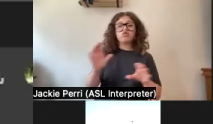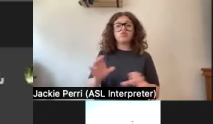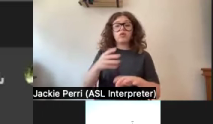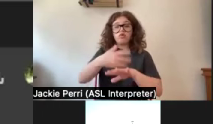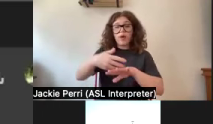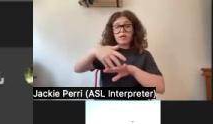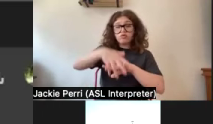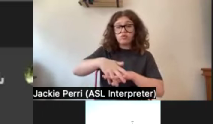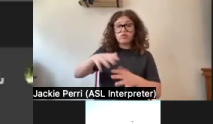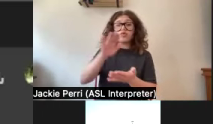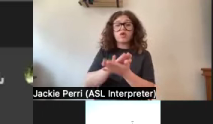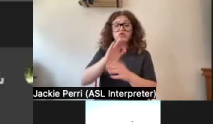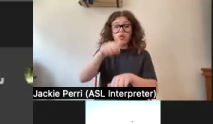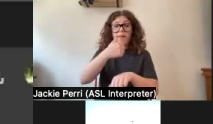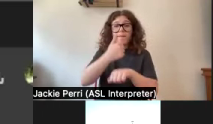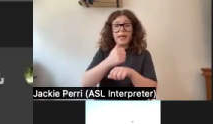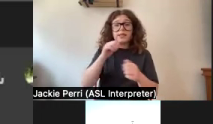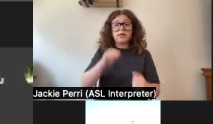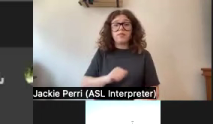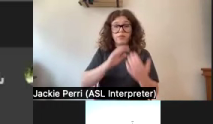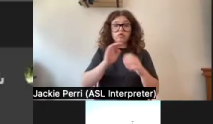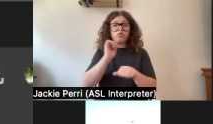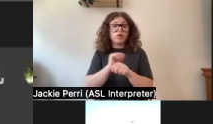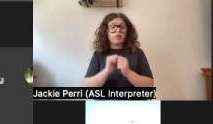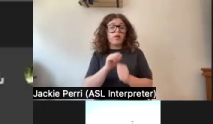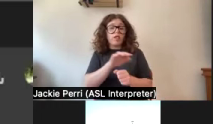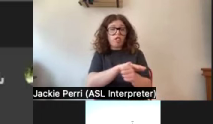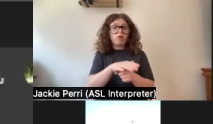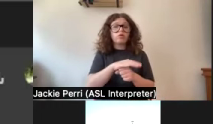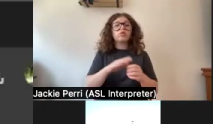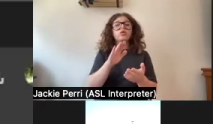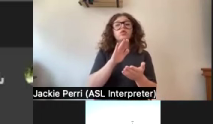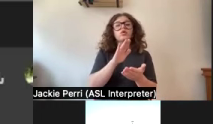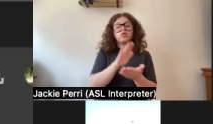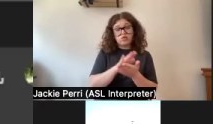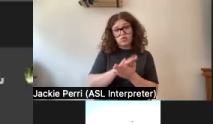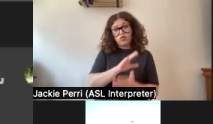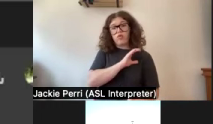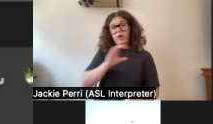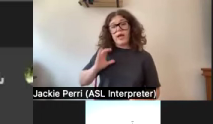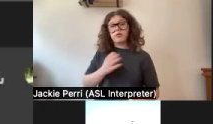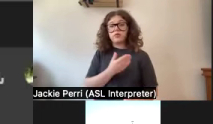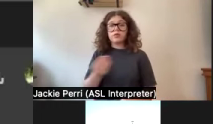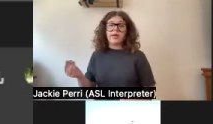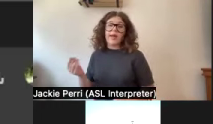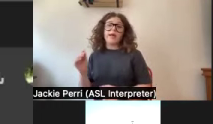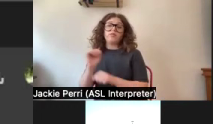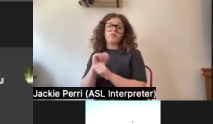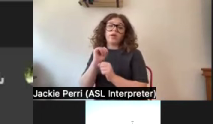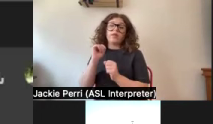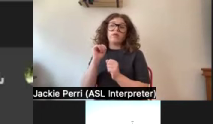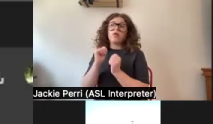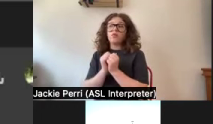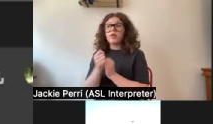school-based approach, working with local school councils, and also this district level approach to ensure that